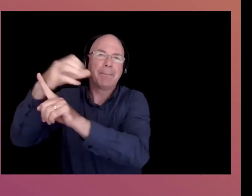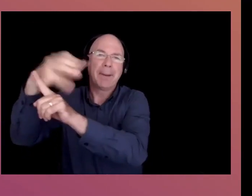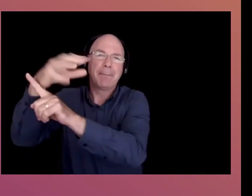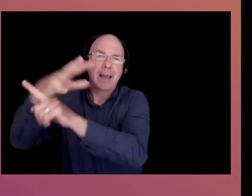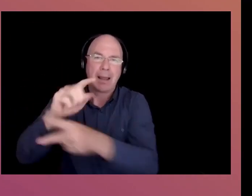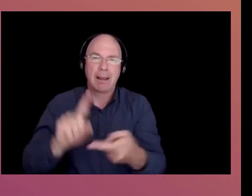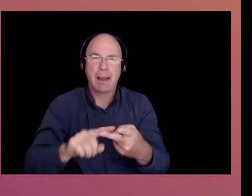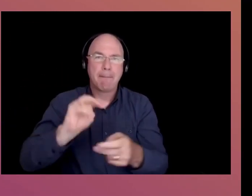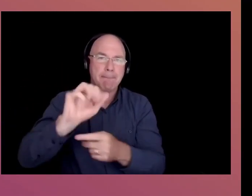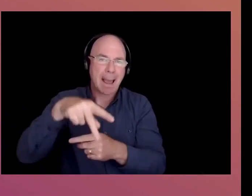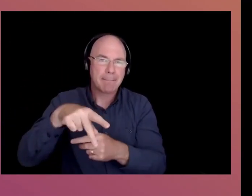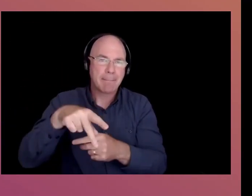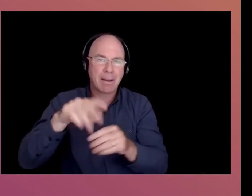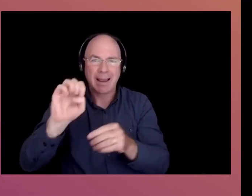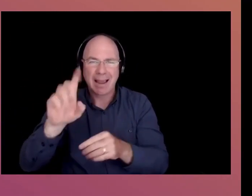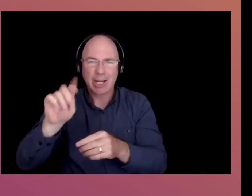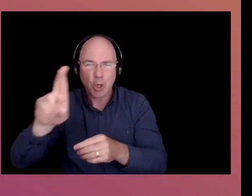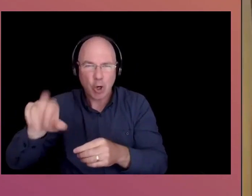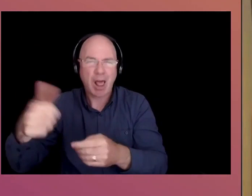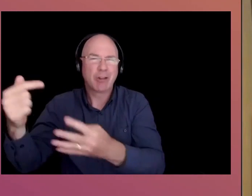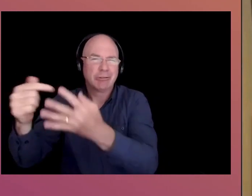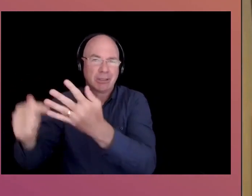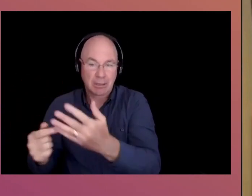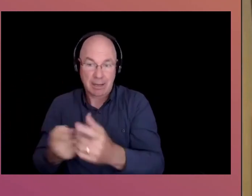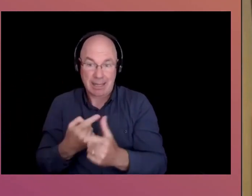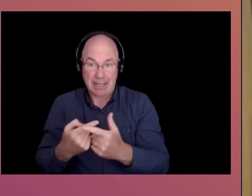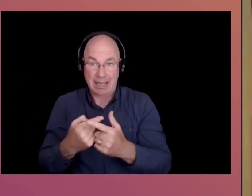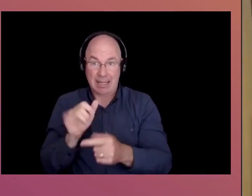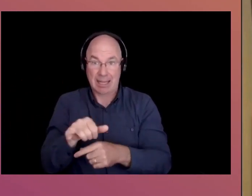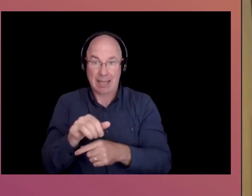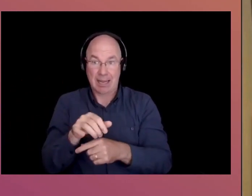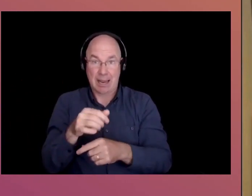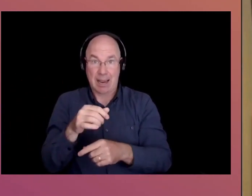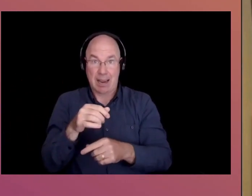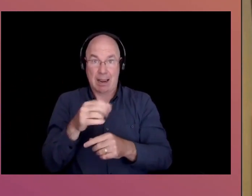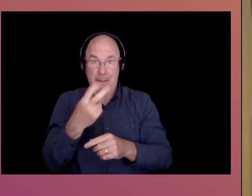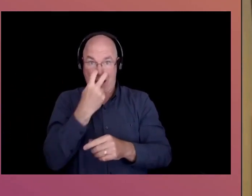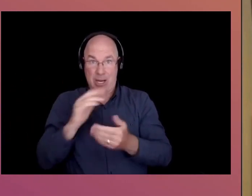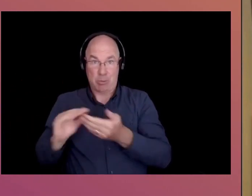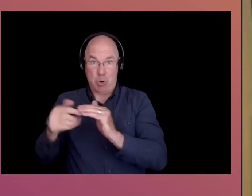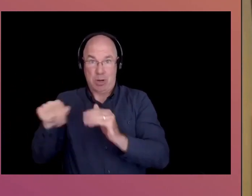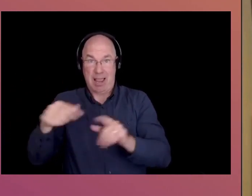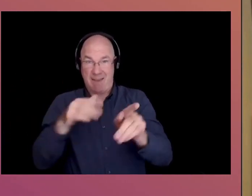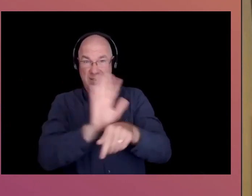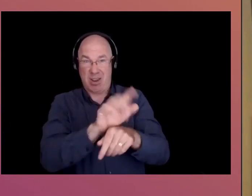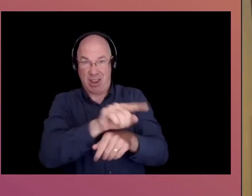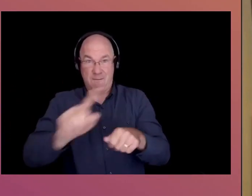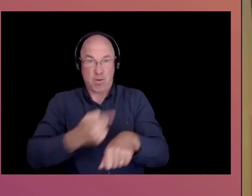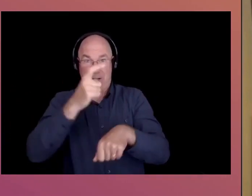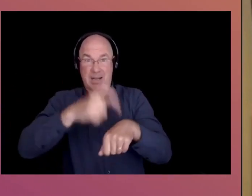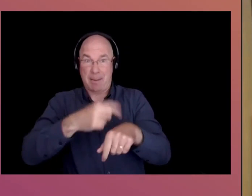on. There is a video of when the blind community first used it in an